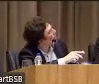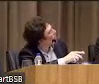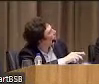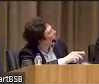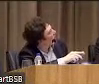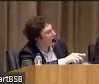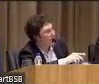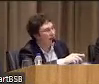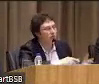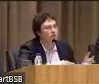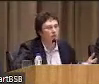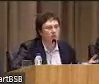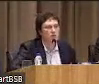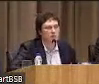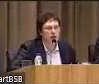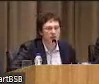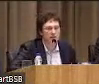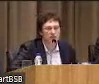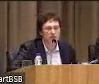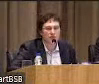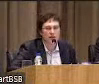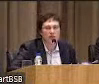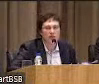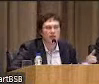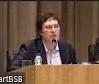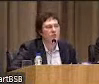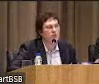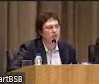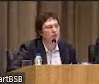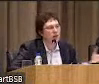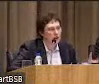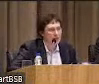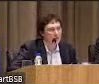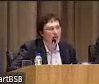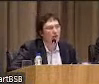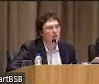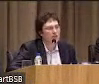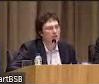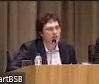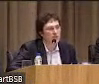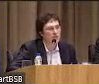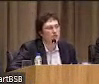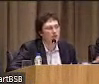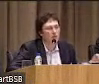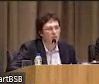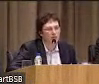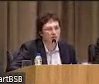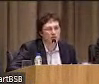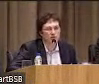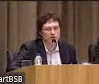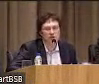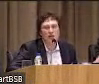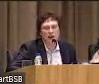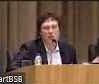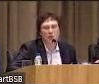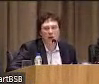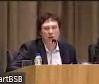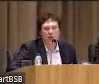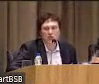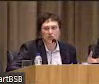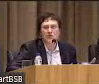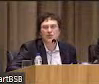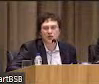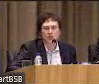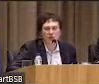our team and also from the new hospitals because we're very pleased that they joined us.